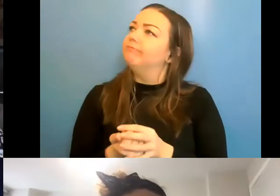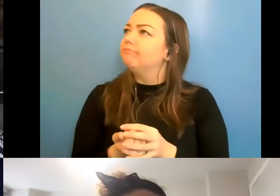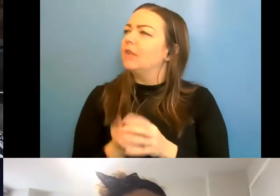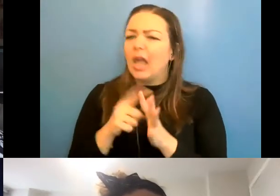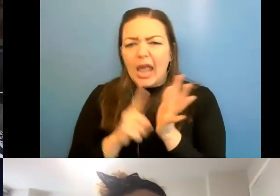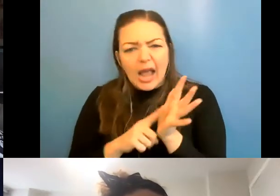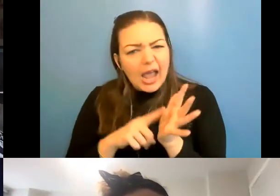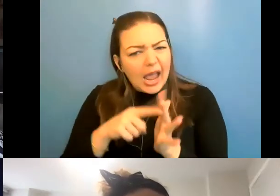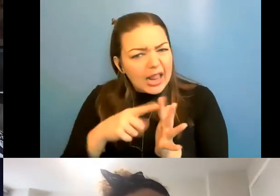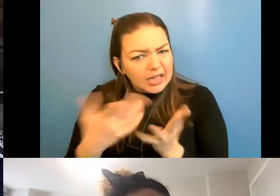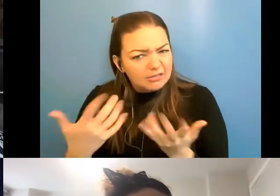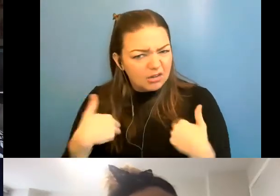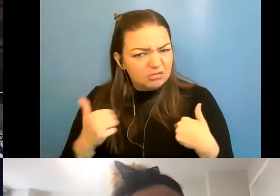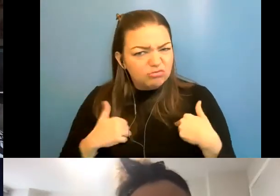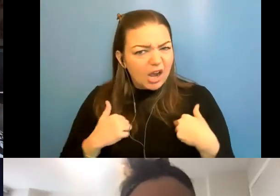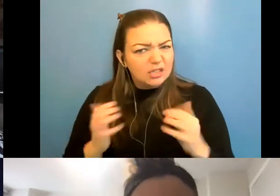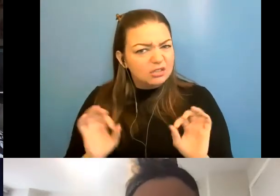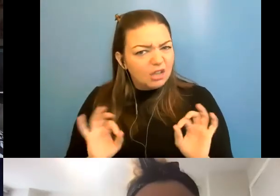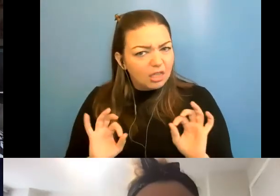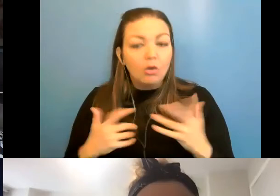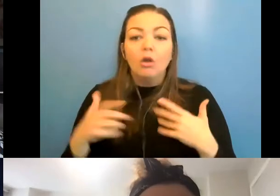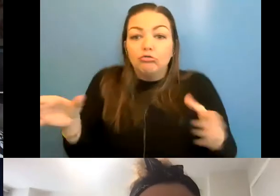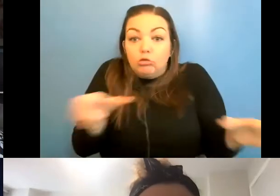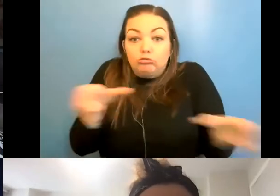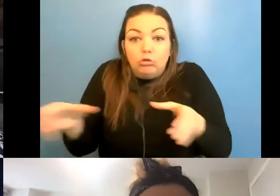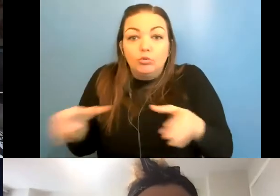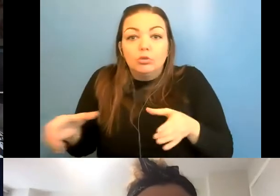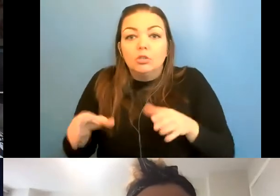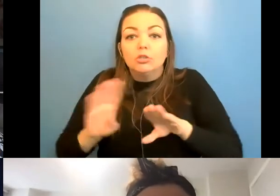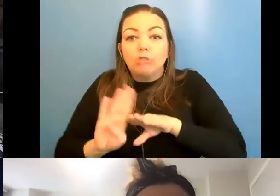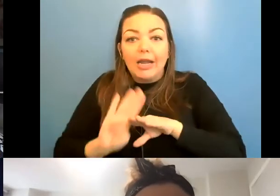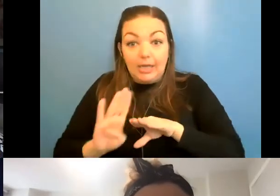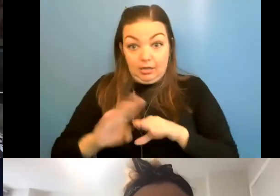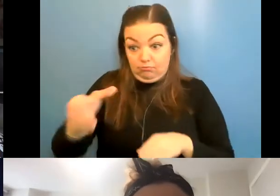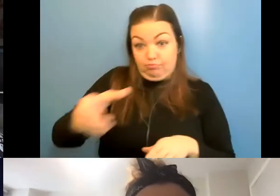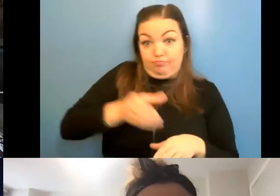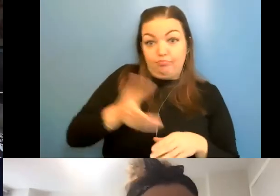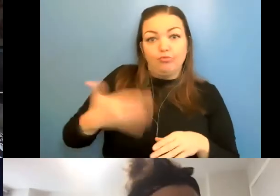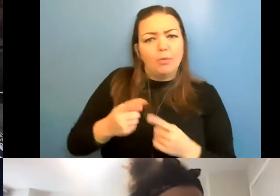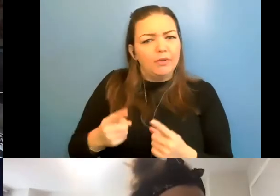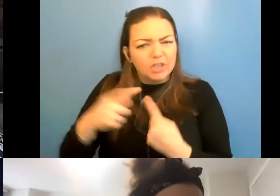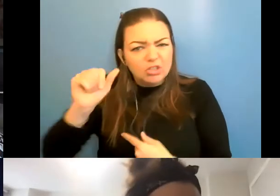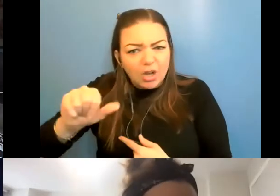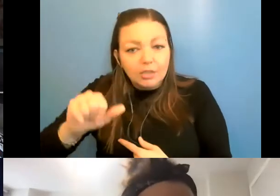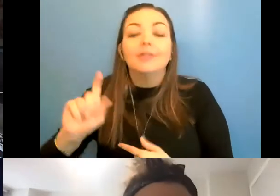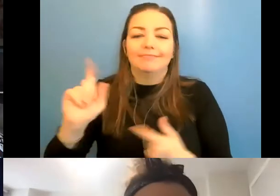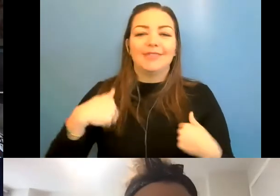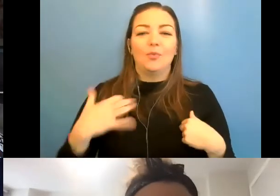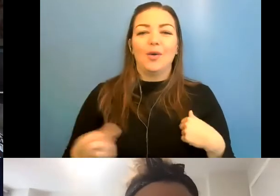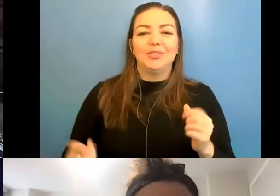you think of any connections? I'm thinking about the recruiting trainees. We did push out there. Yeah, that was what I was going to say, is